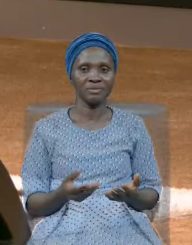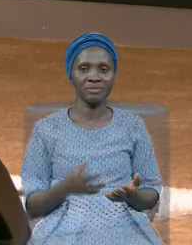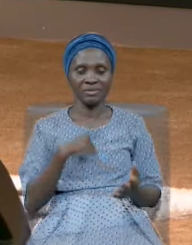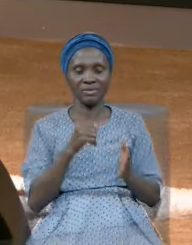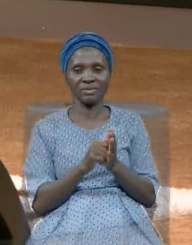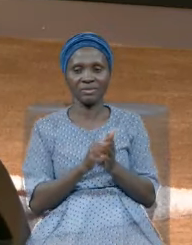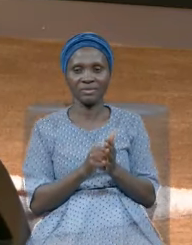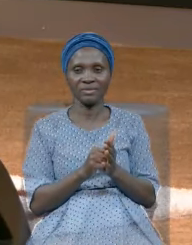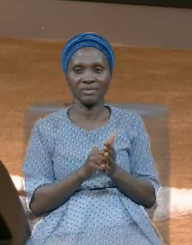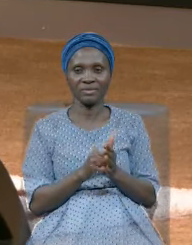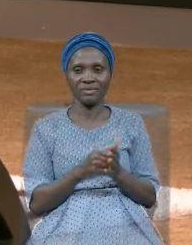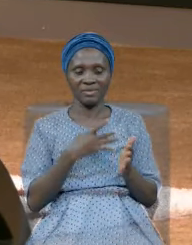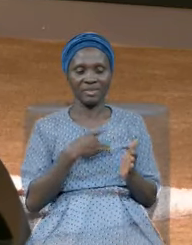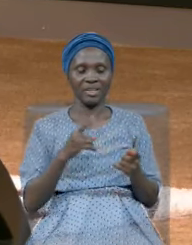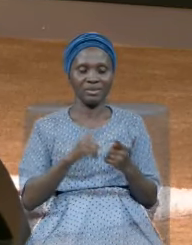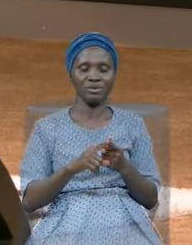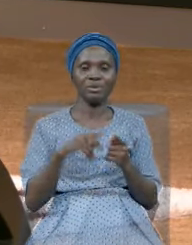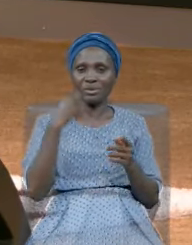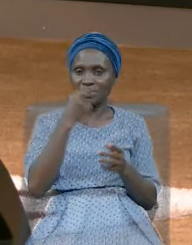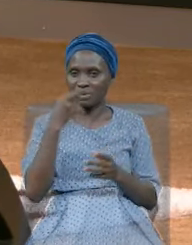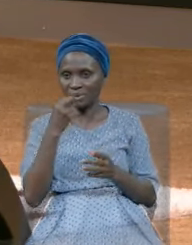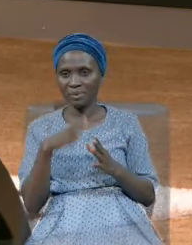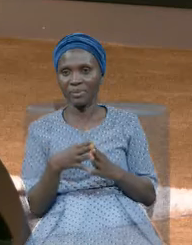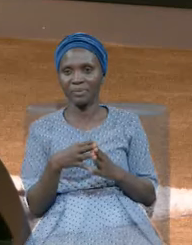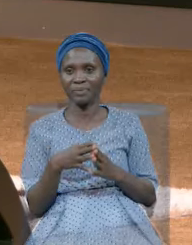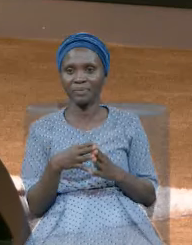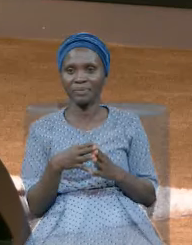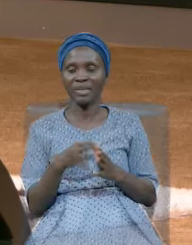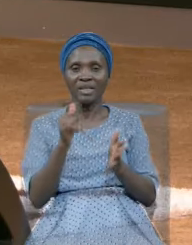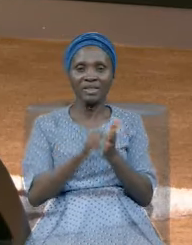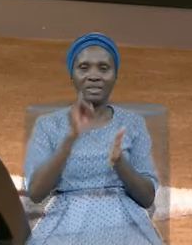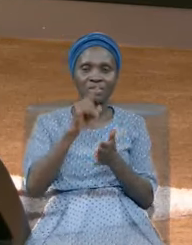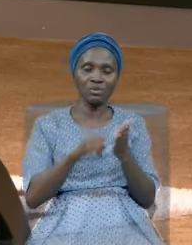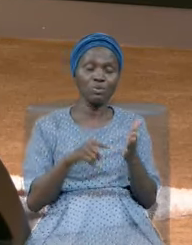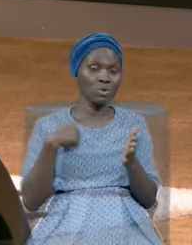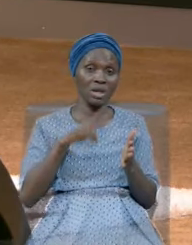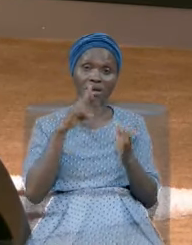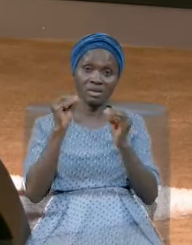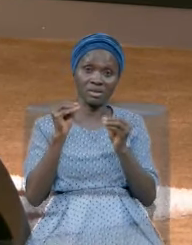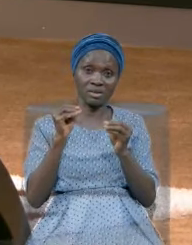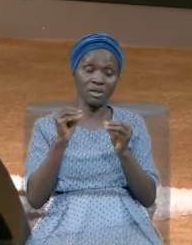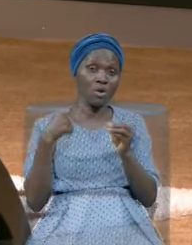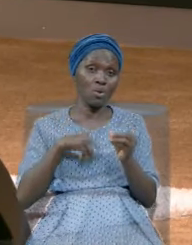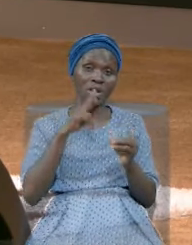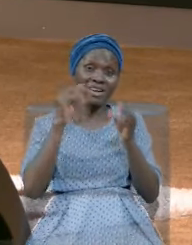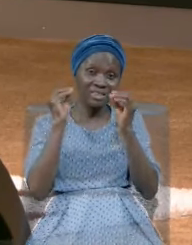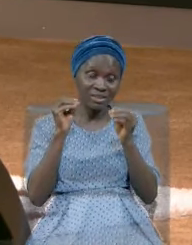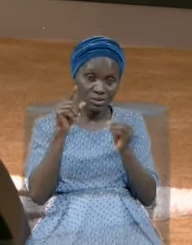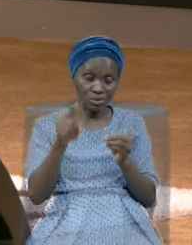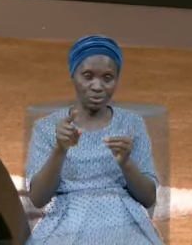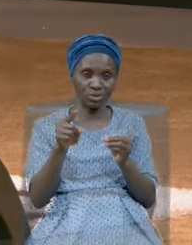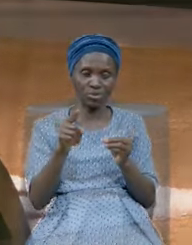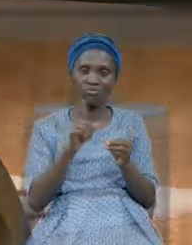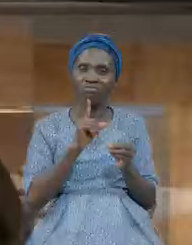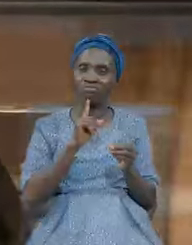directly. And that's what we're teaching, so that you'll discover yourself and so that you will